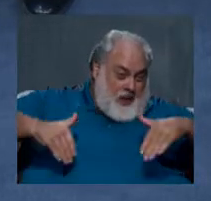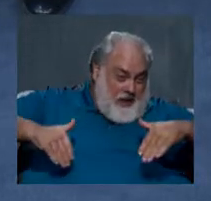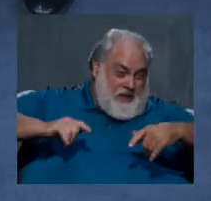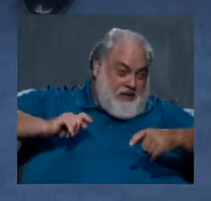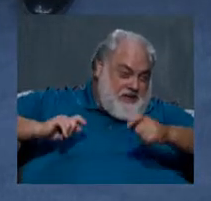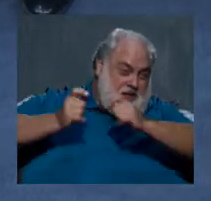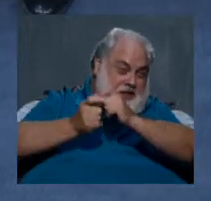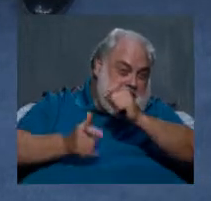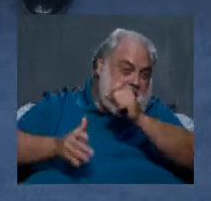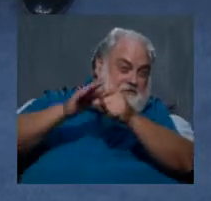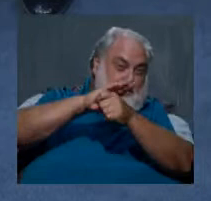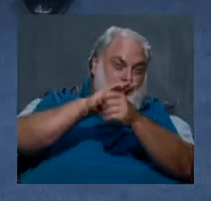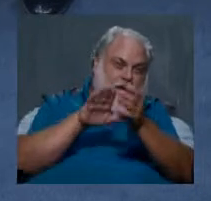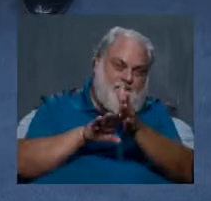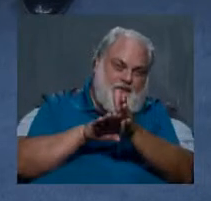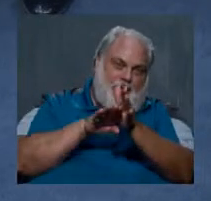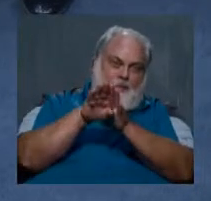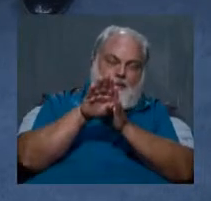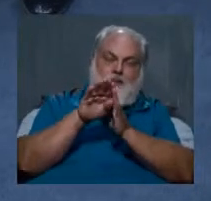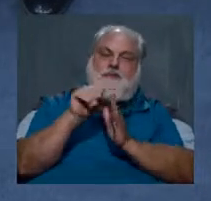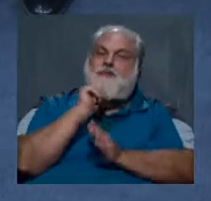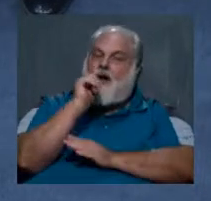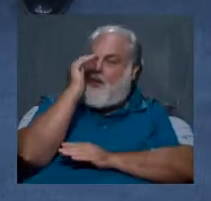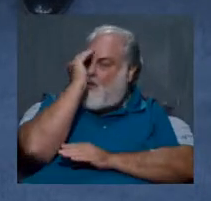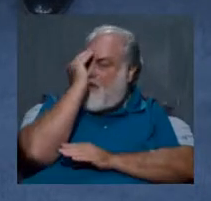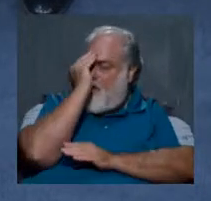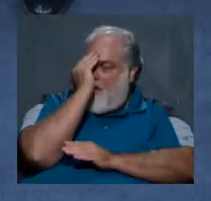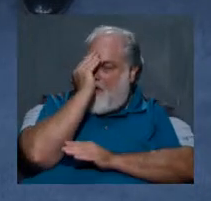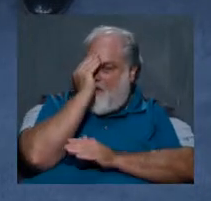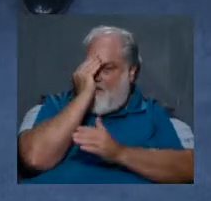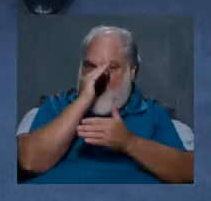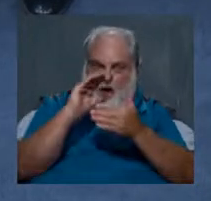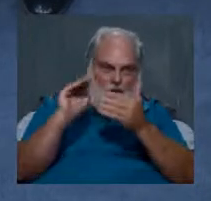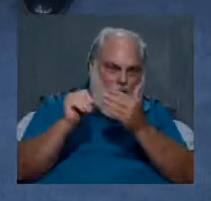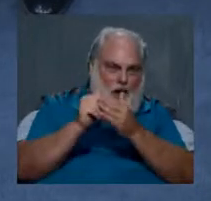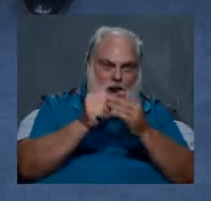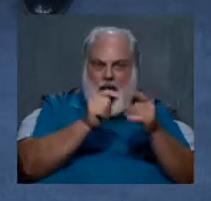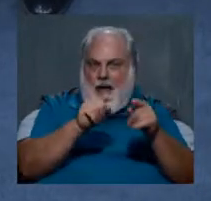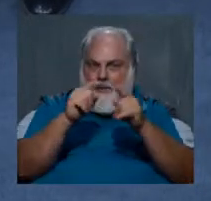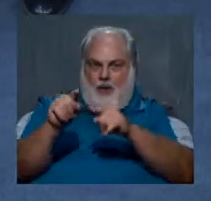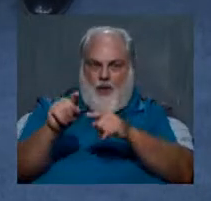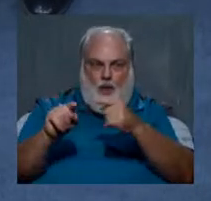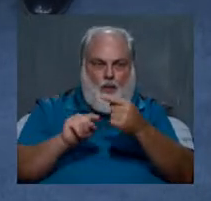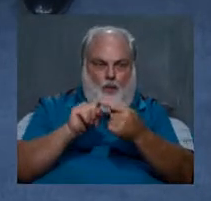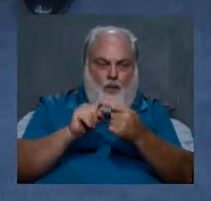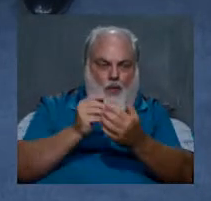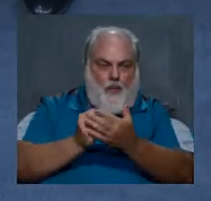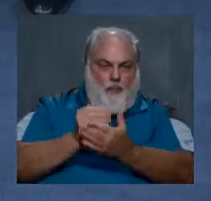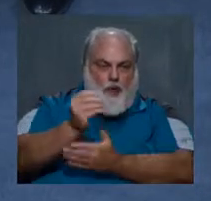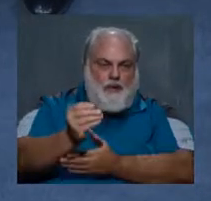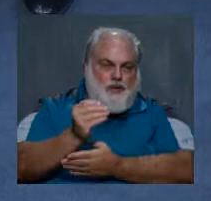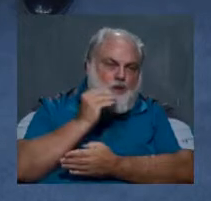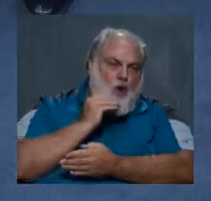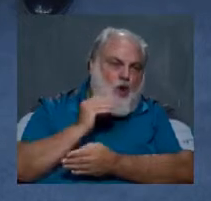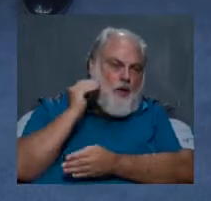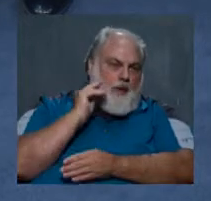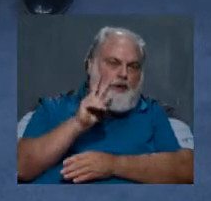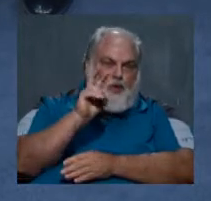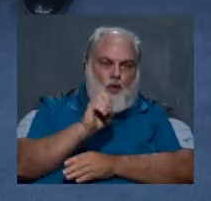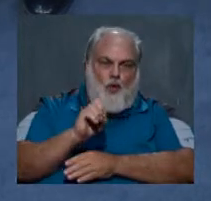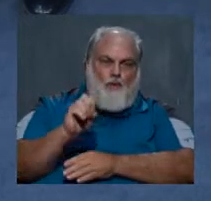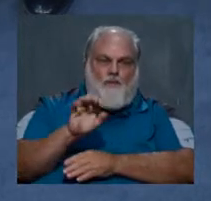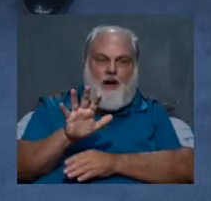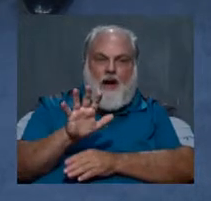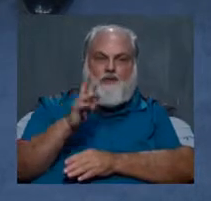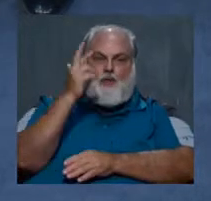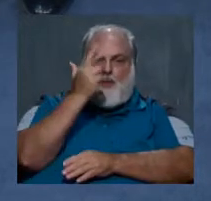entire development. We weren't aware of any of the developments that were happening around us when we purchased our home in 2005, but we've